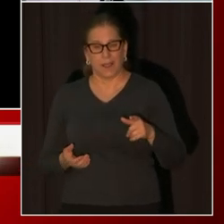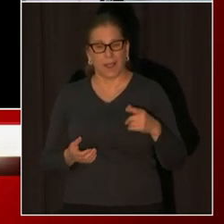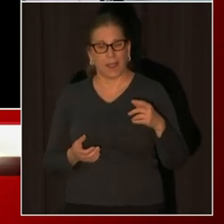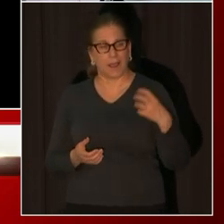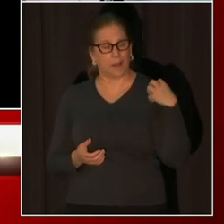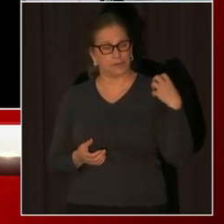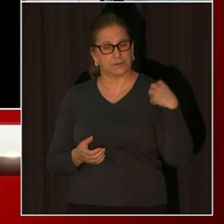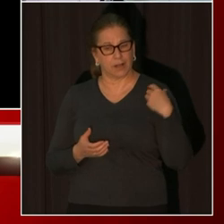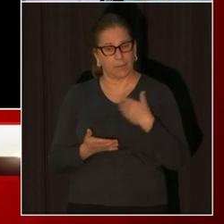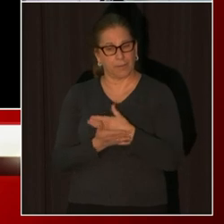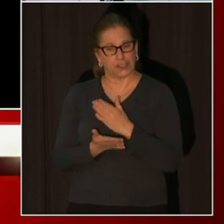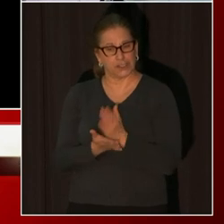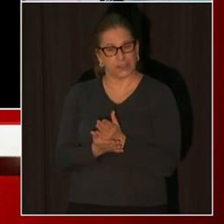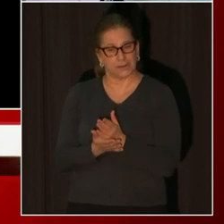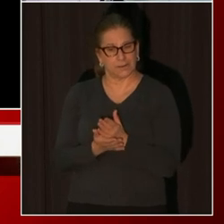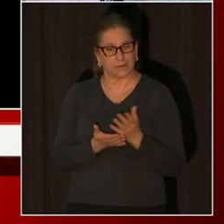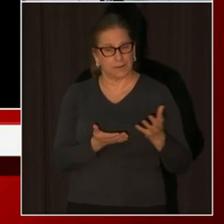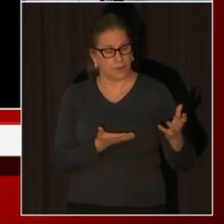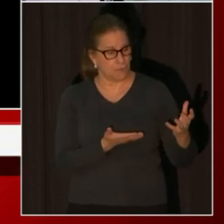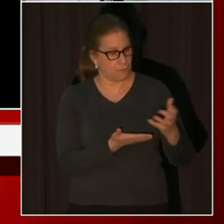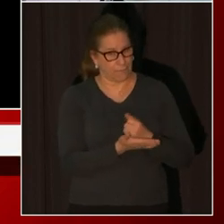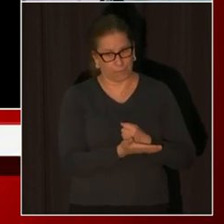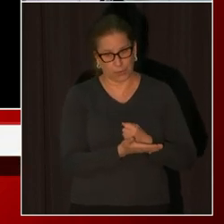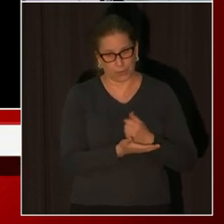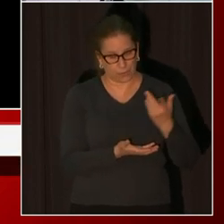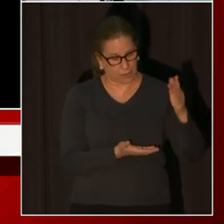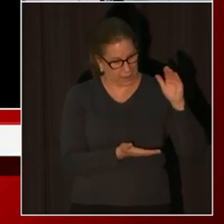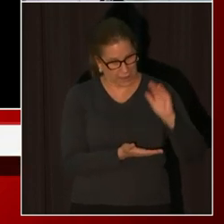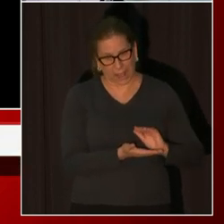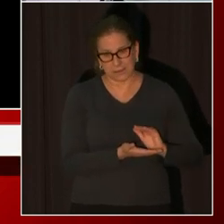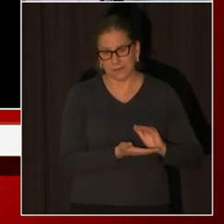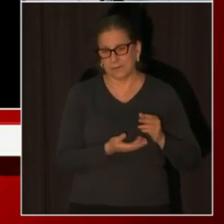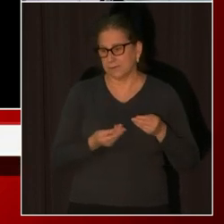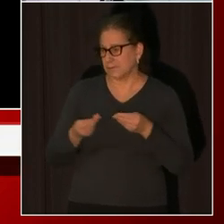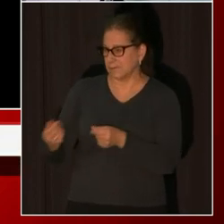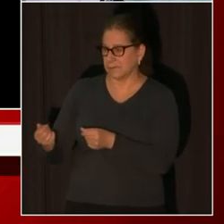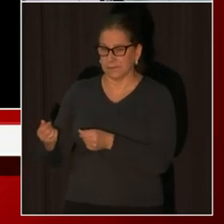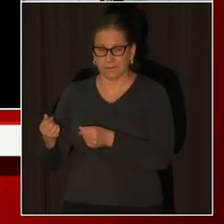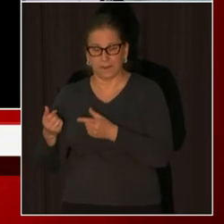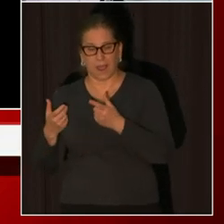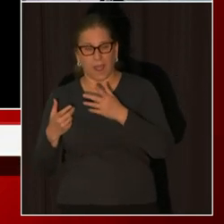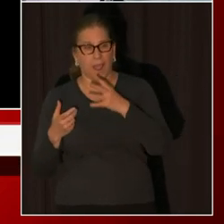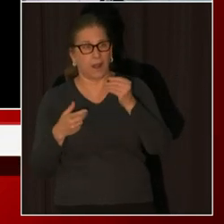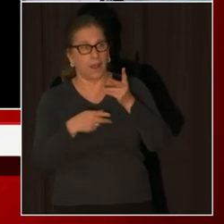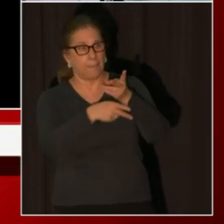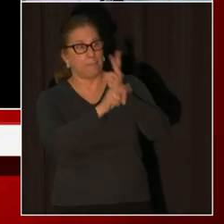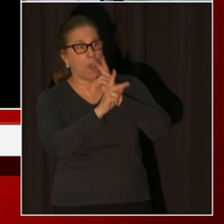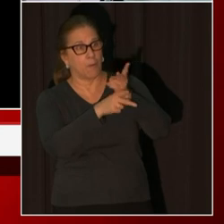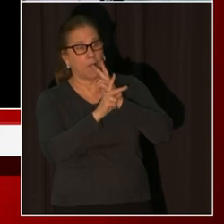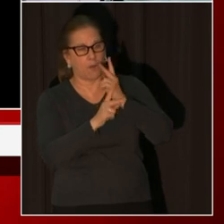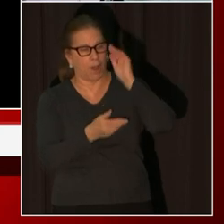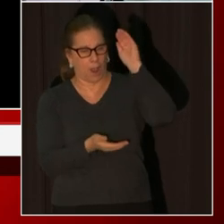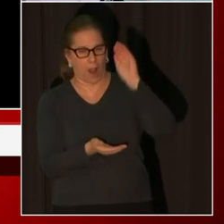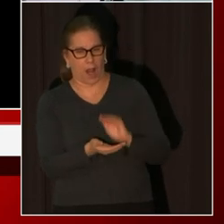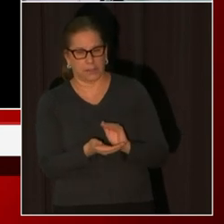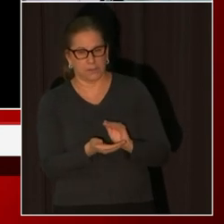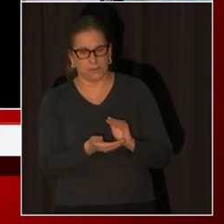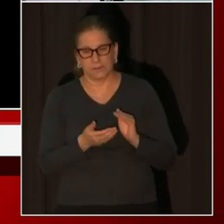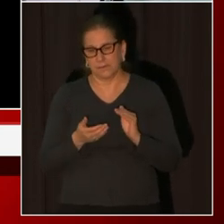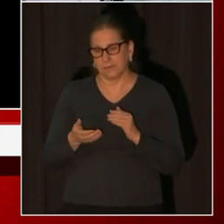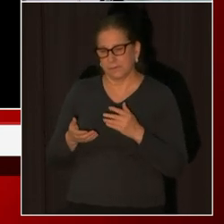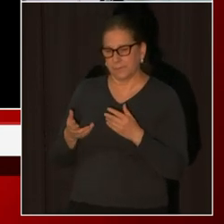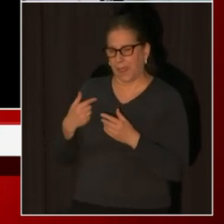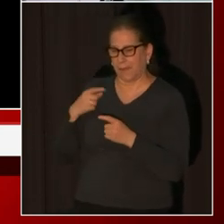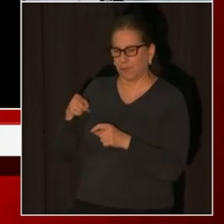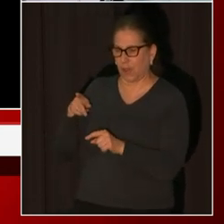our borrowing capacity is also less, which means we had to cut $1.2 billion from the capital budget. So